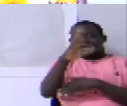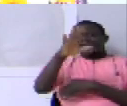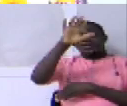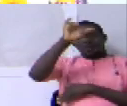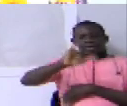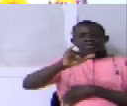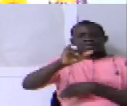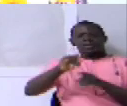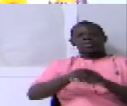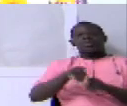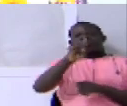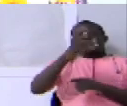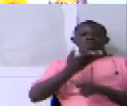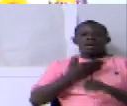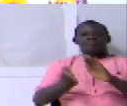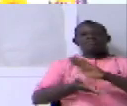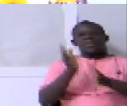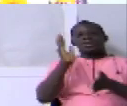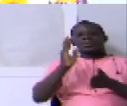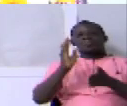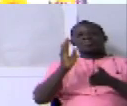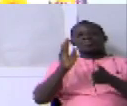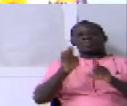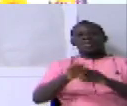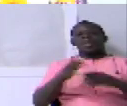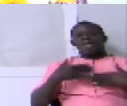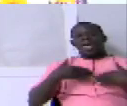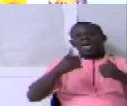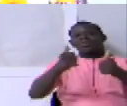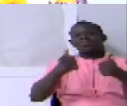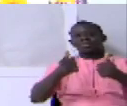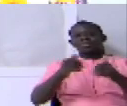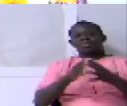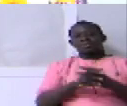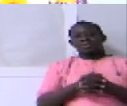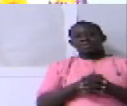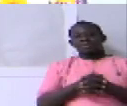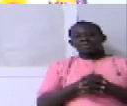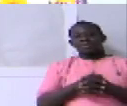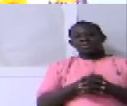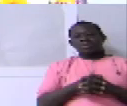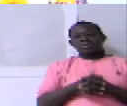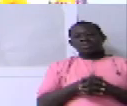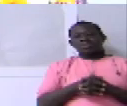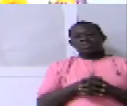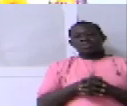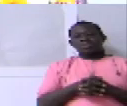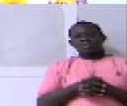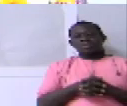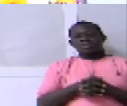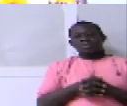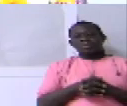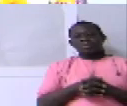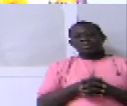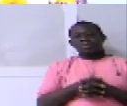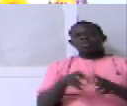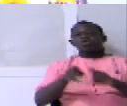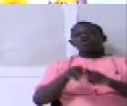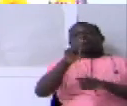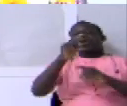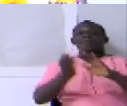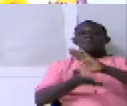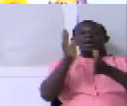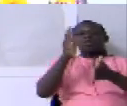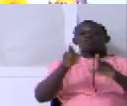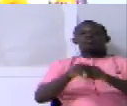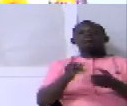sanji tanti. You have passed health. Amunta hell or health. You have passed through hell.